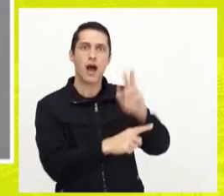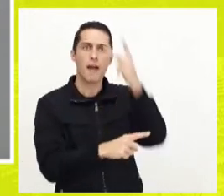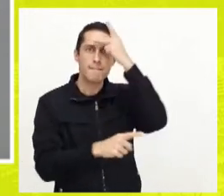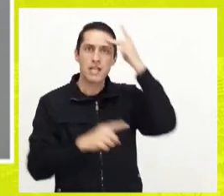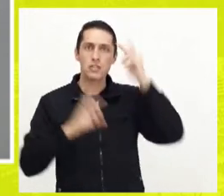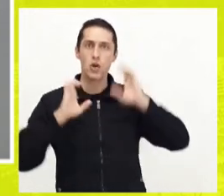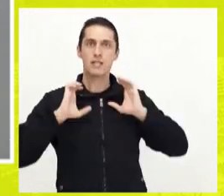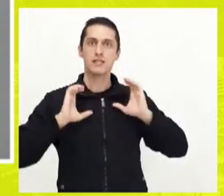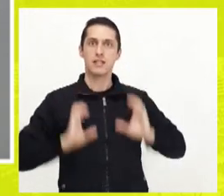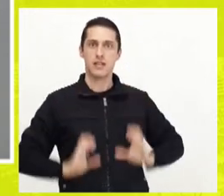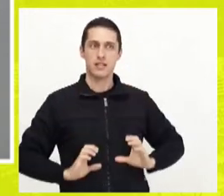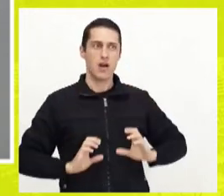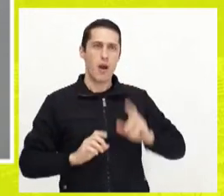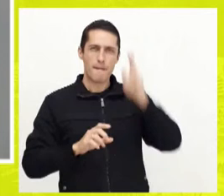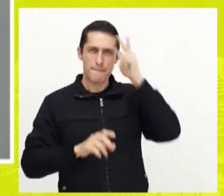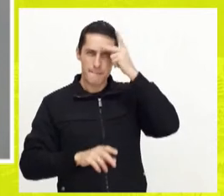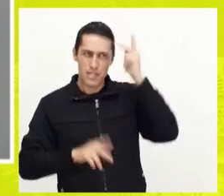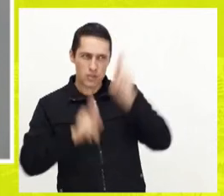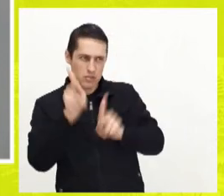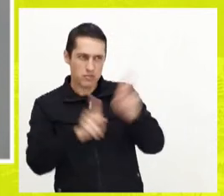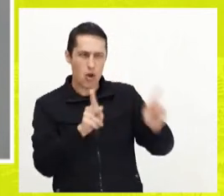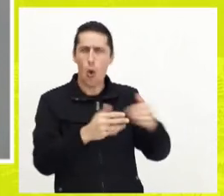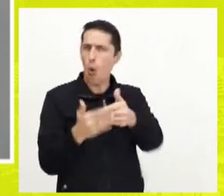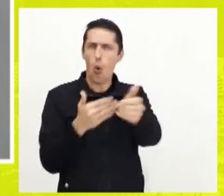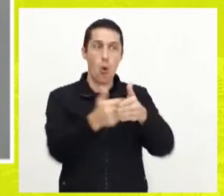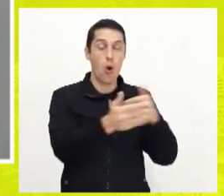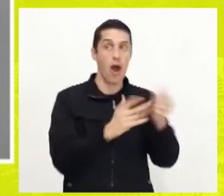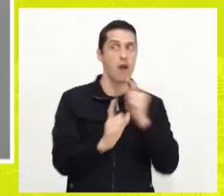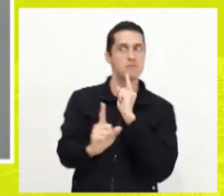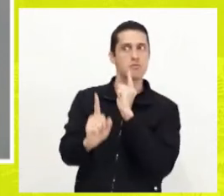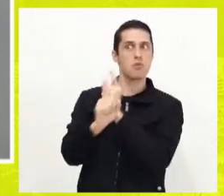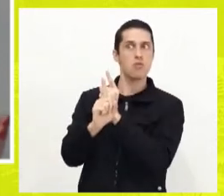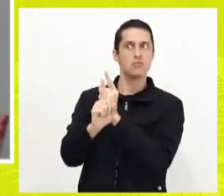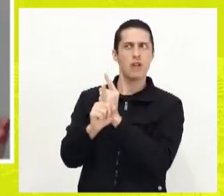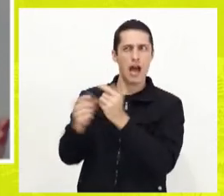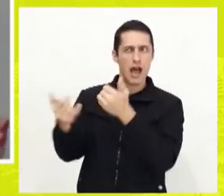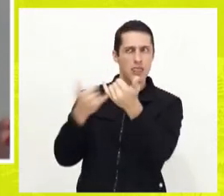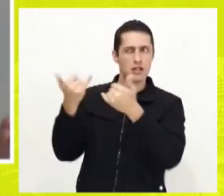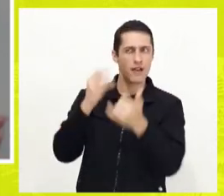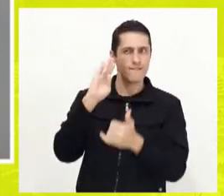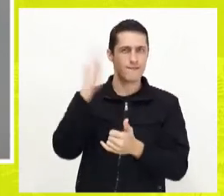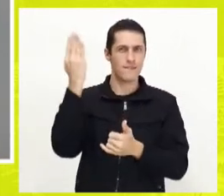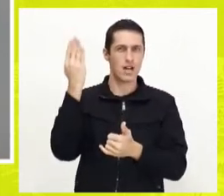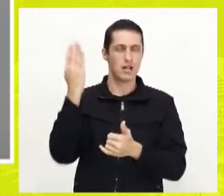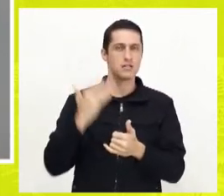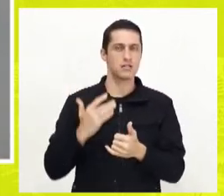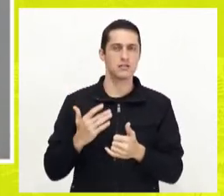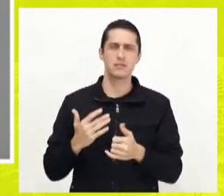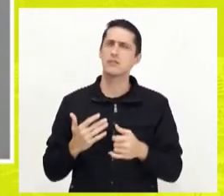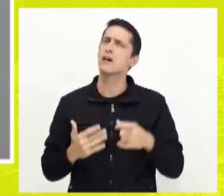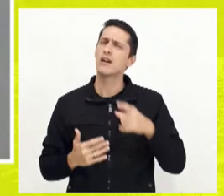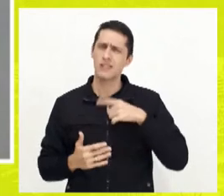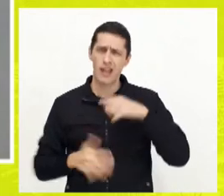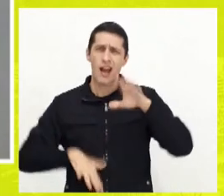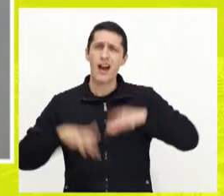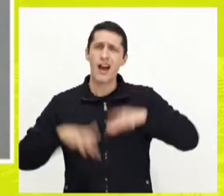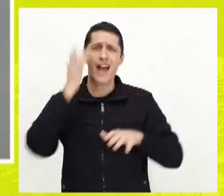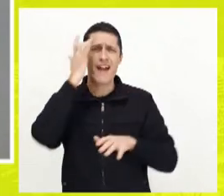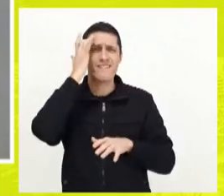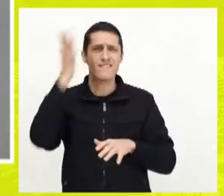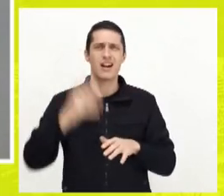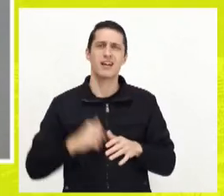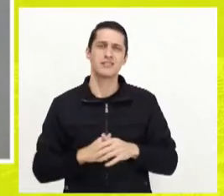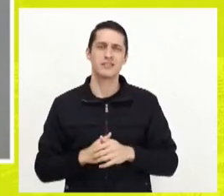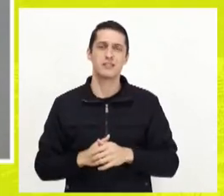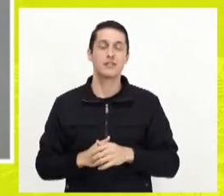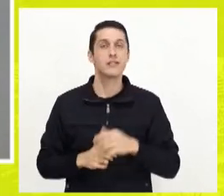see what's right what's fake what's true and the universe of elections there are things that are so easy to